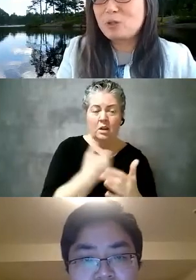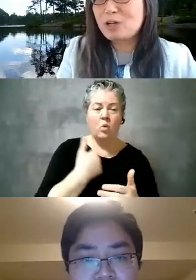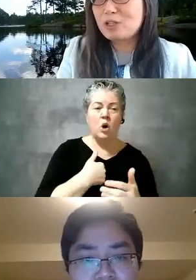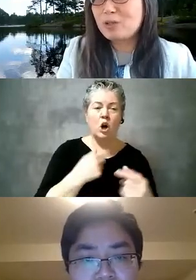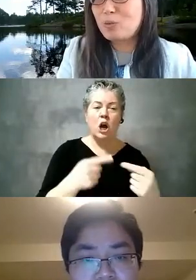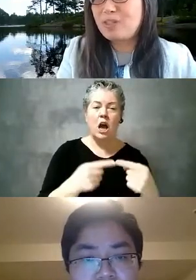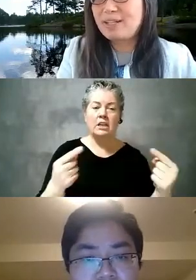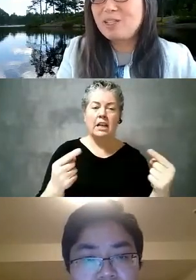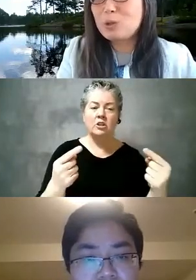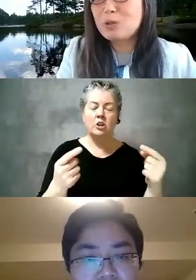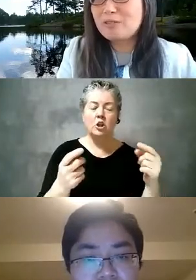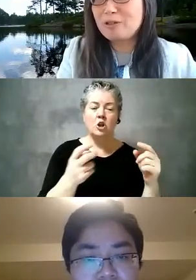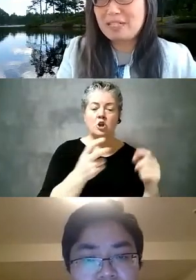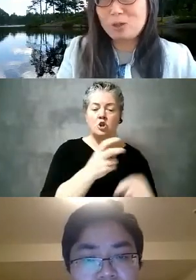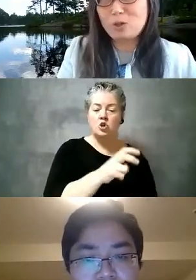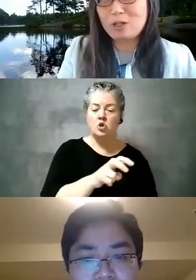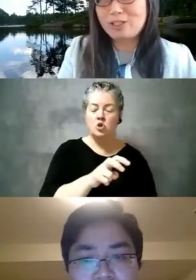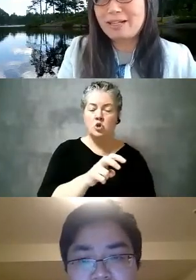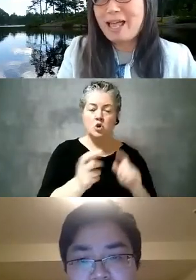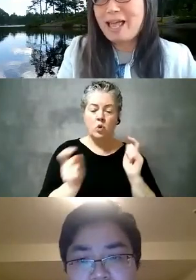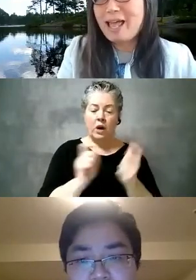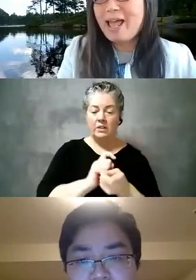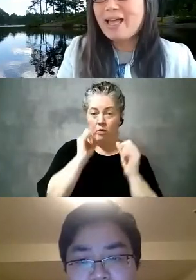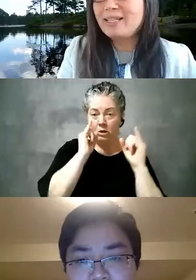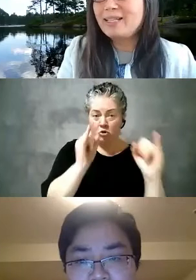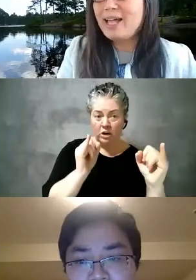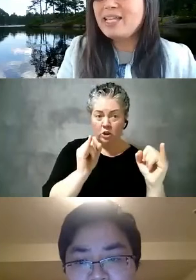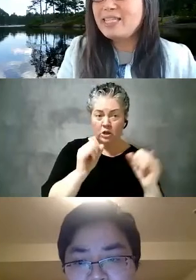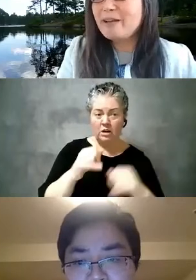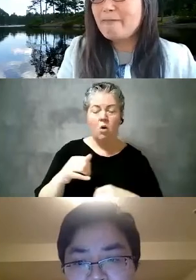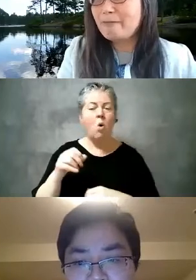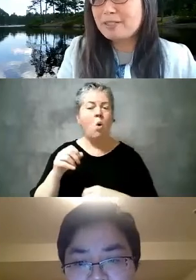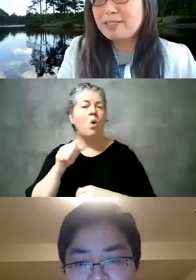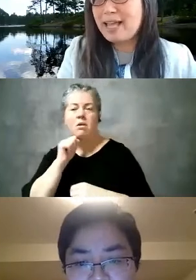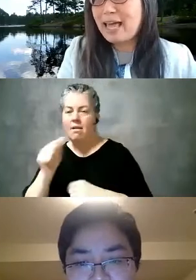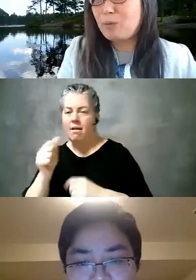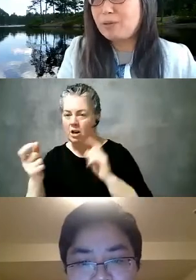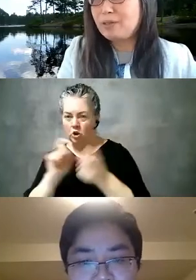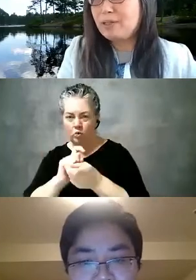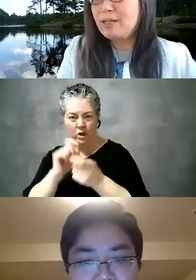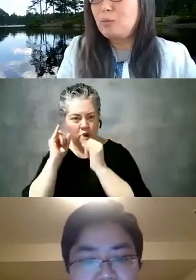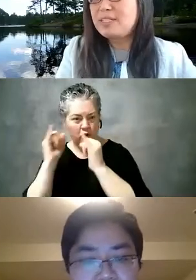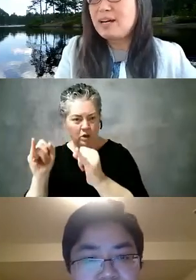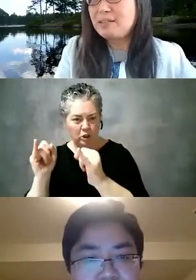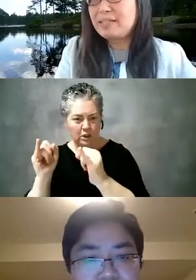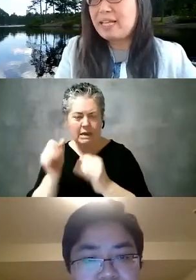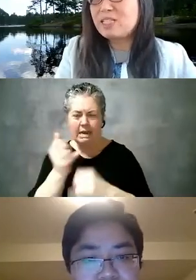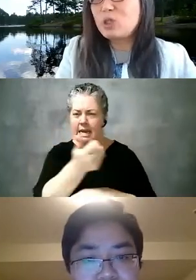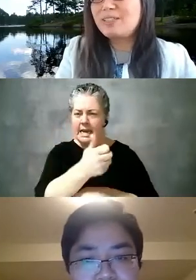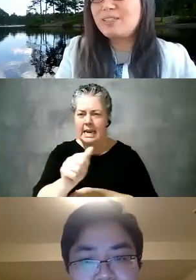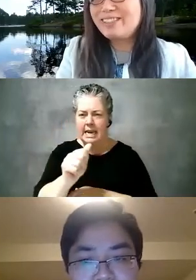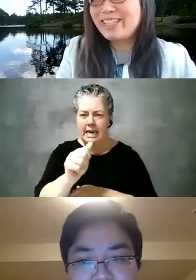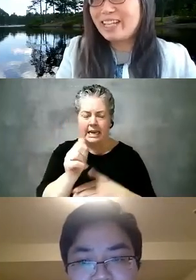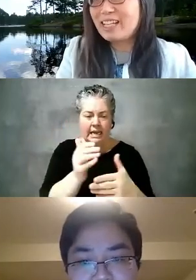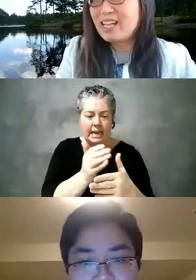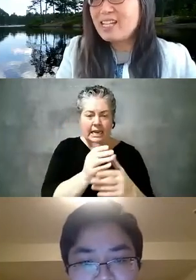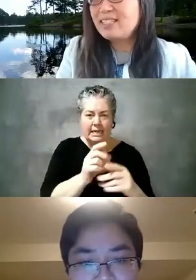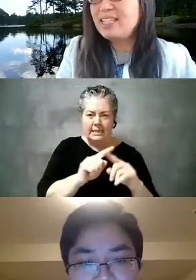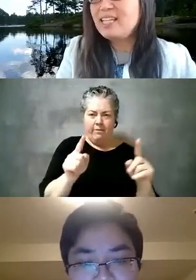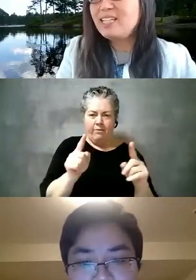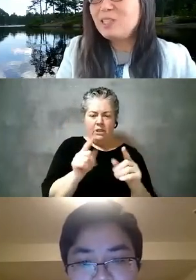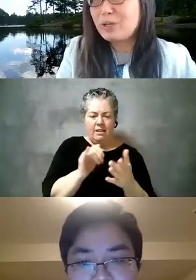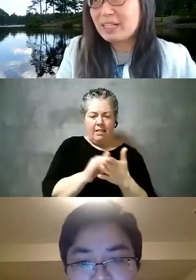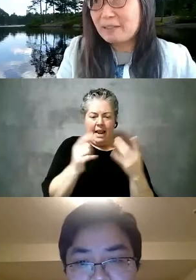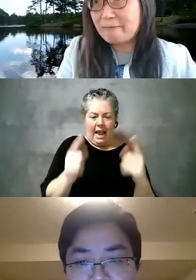transformed instruction with untransformed instruction. And any difference that would result in student learning is